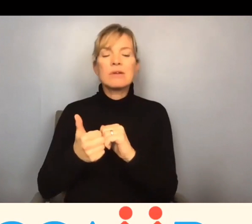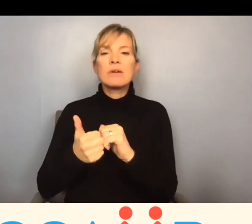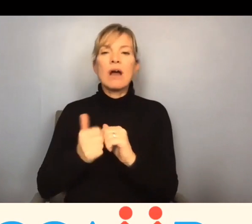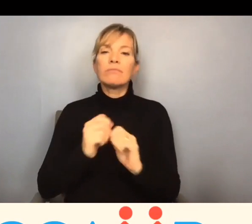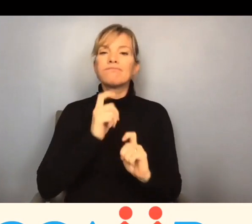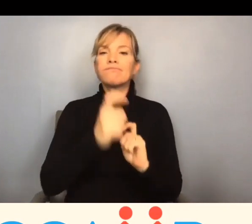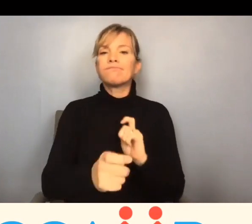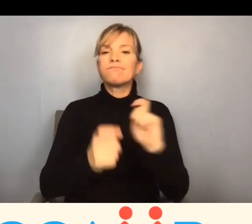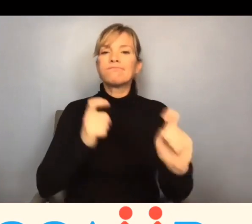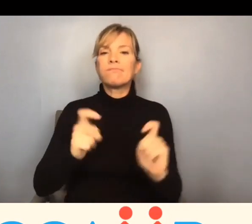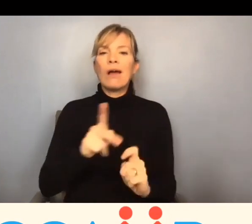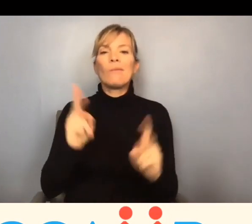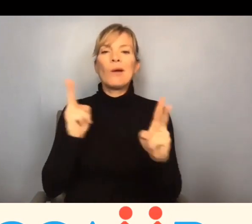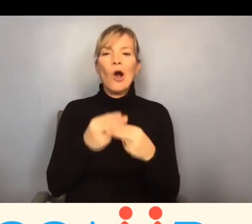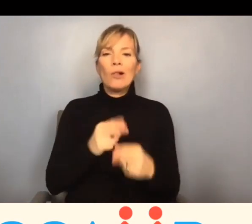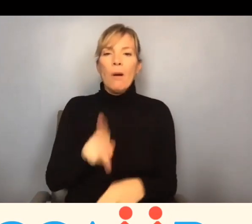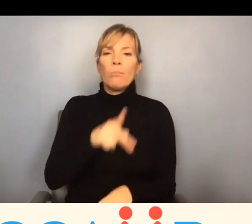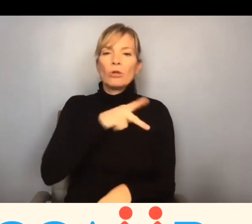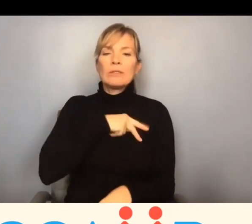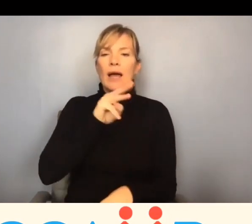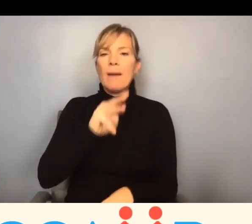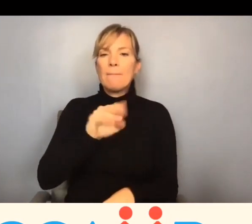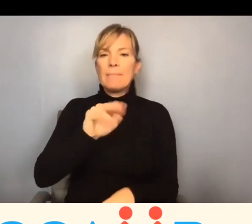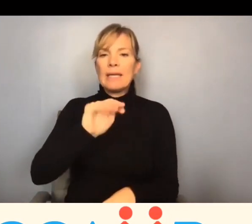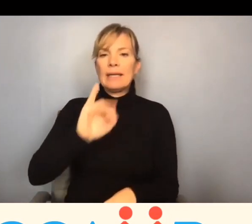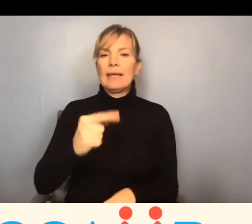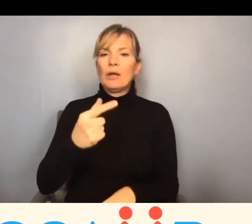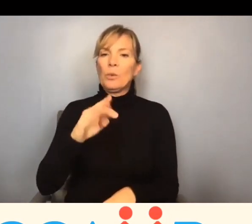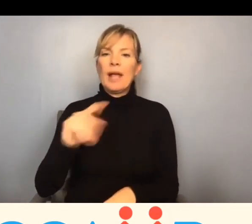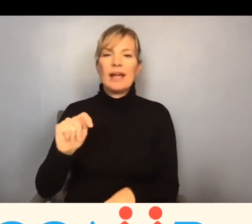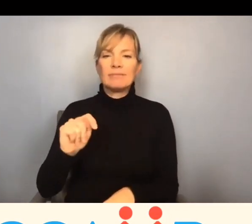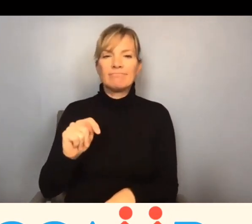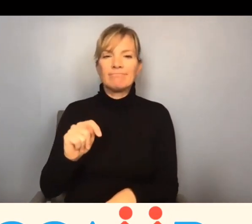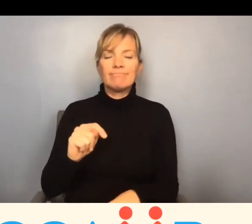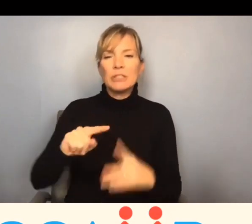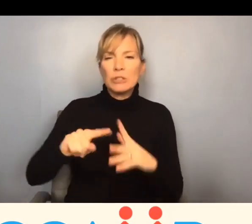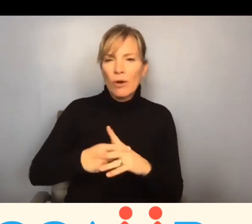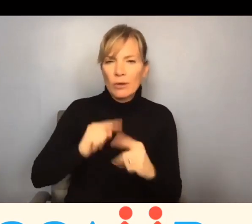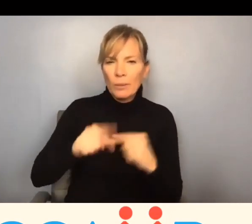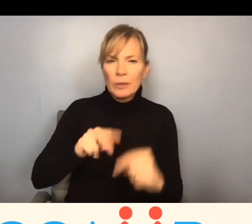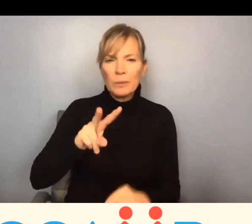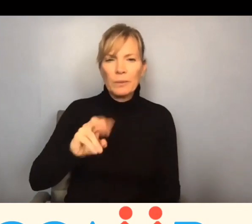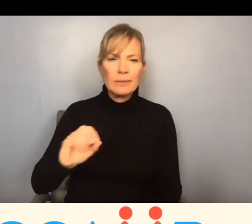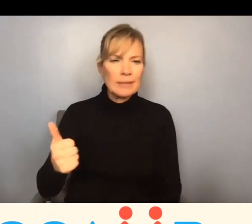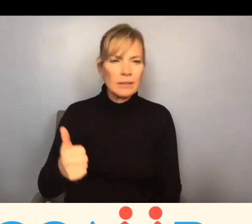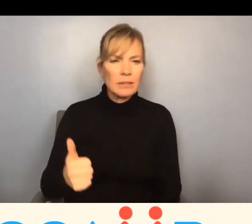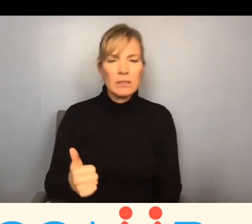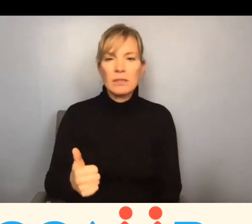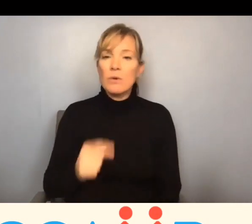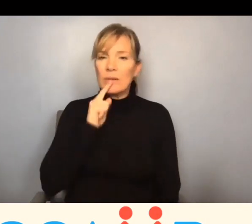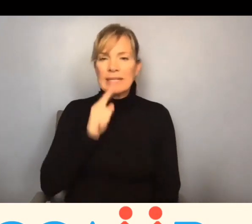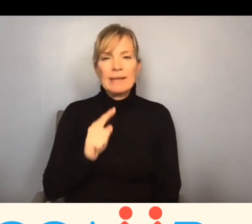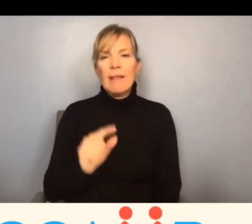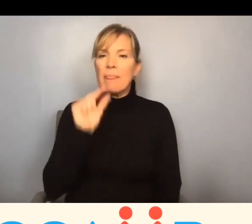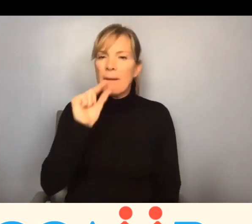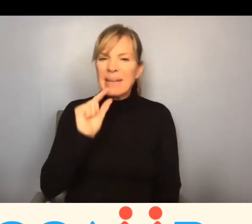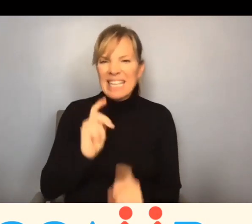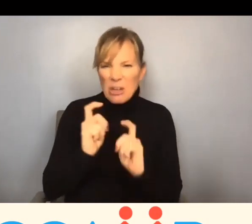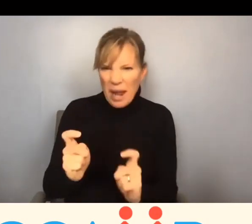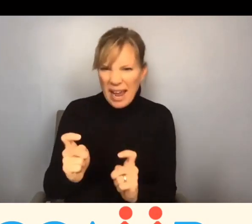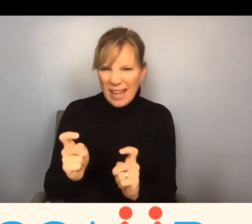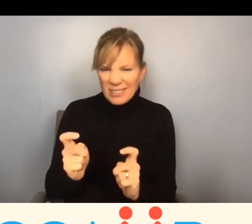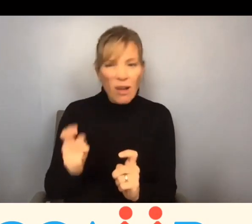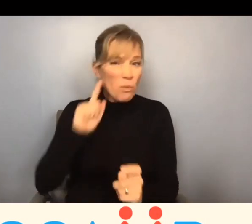awarding personalized mini grants, and we started this in 2010. The mini grants, the purpose of these